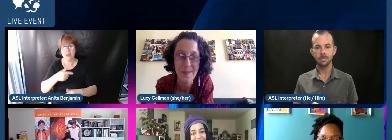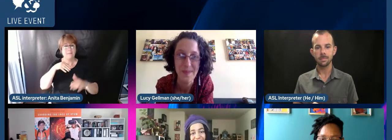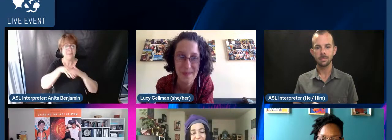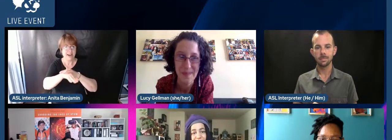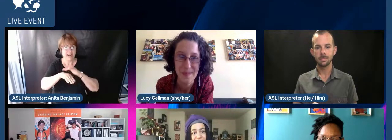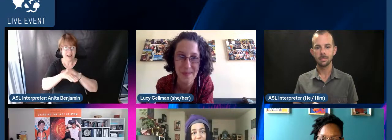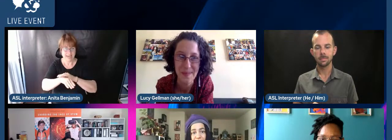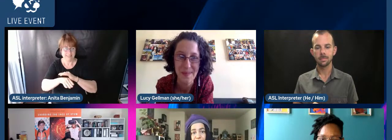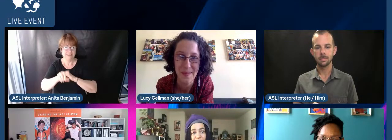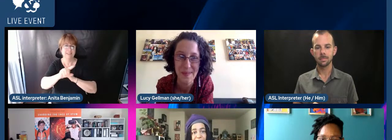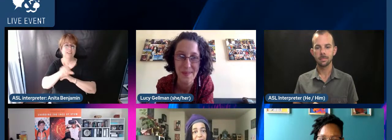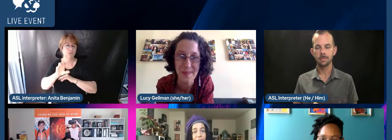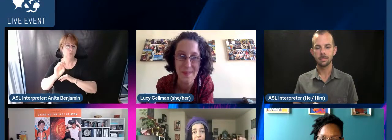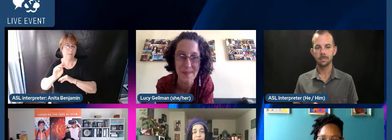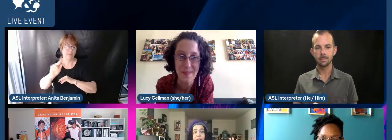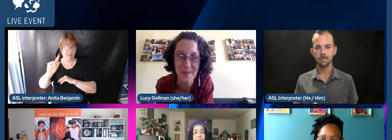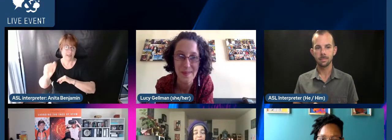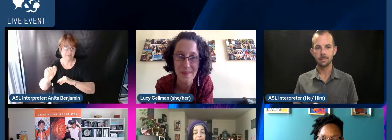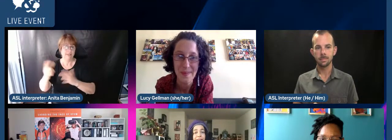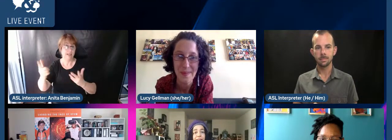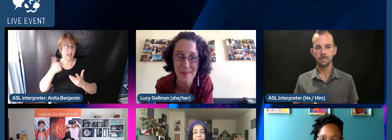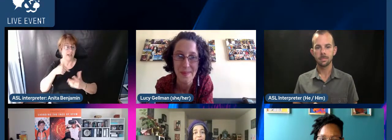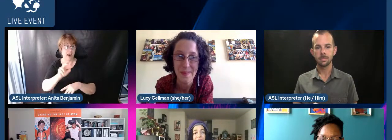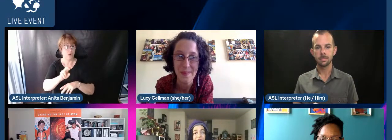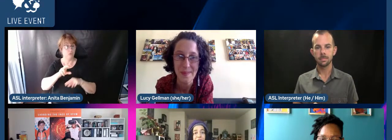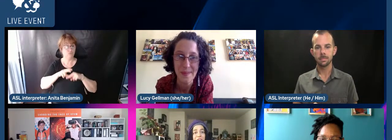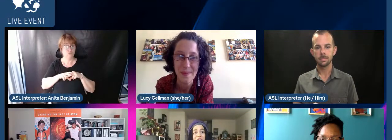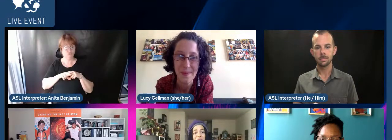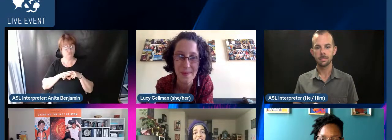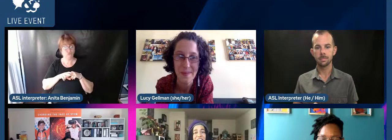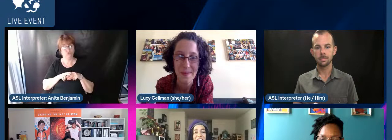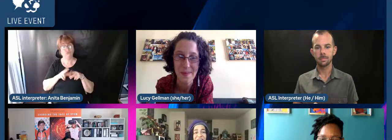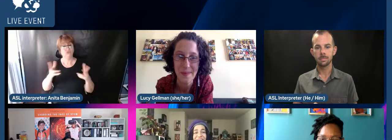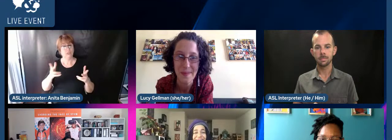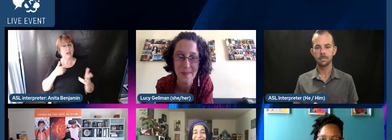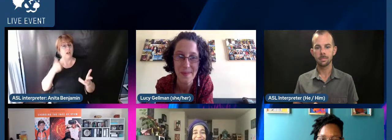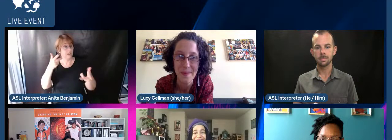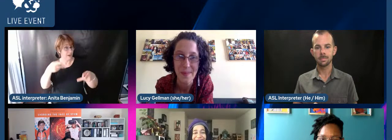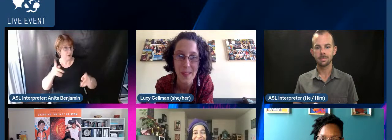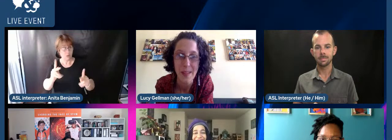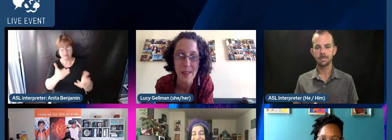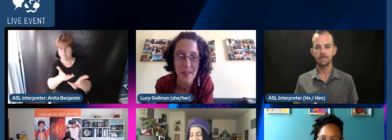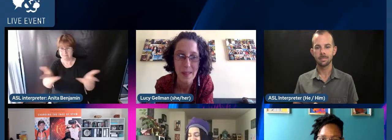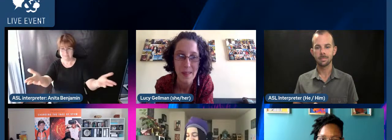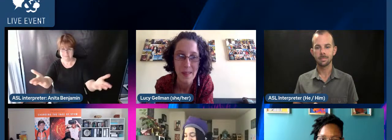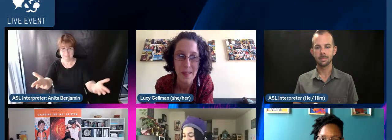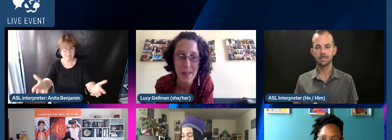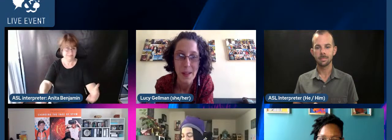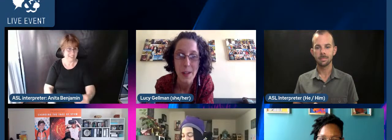met. And I will lean back and let anybody else speak who wants to.